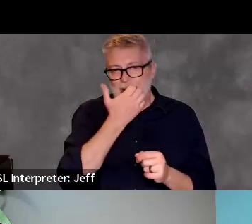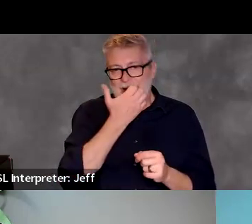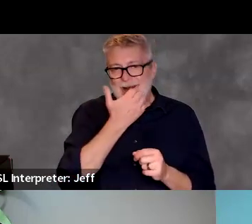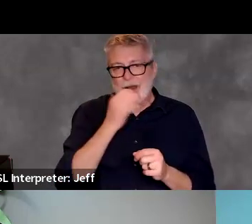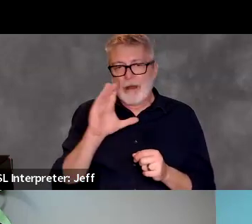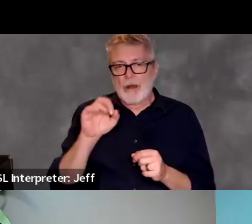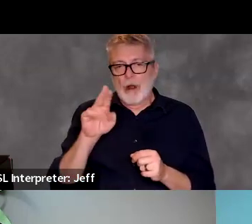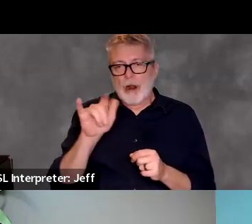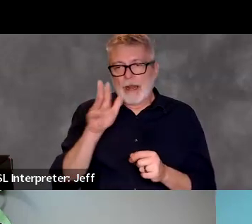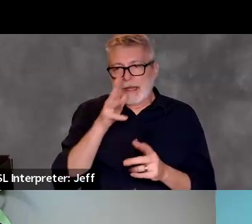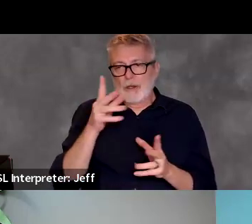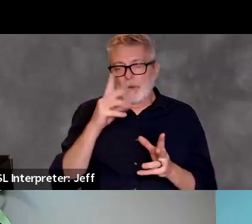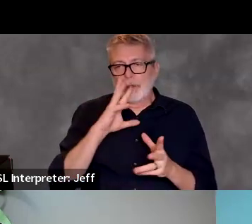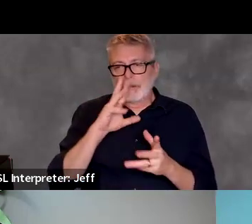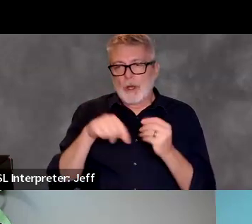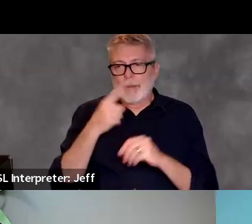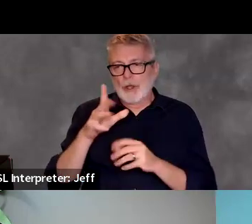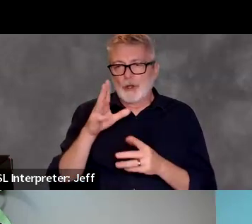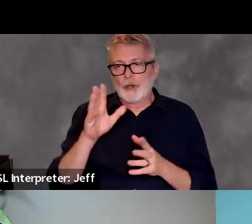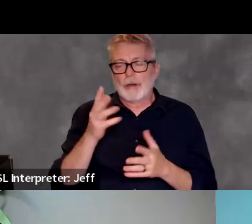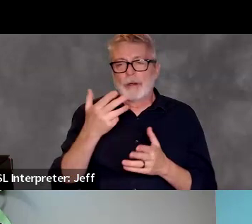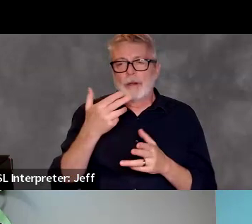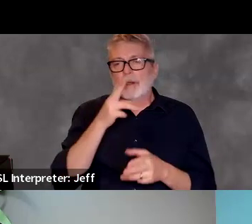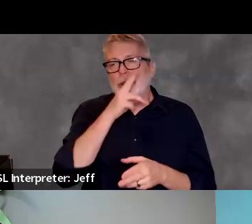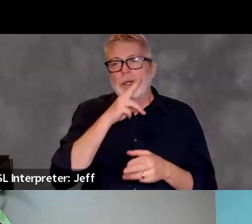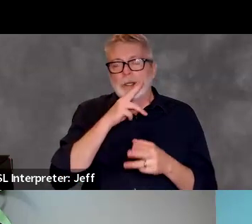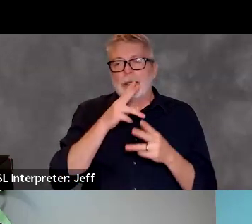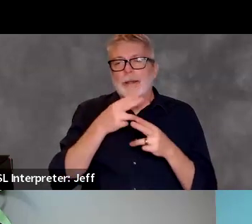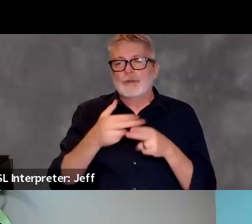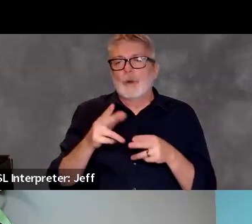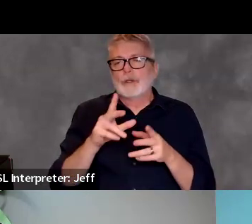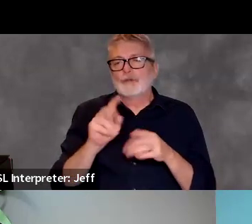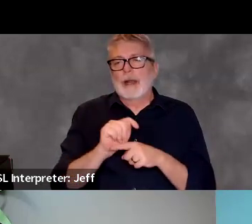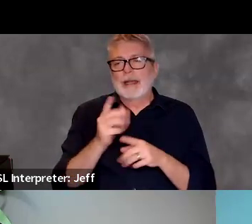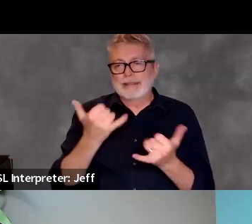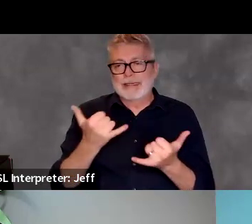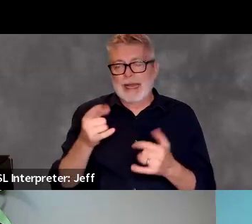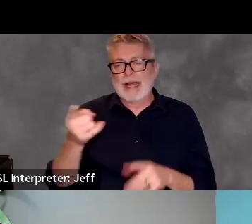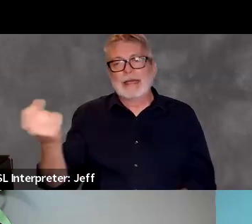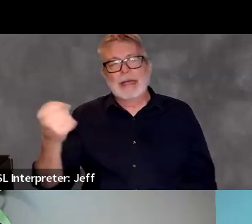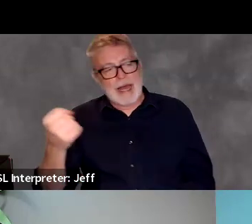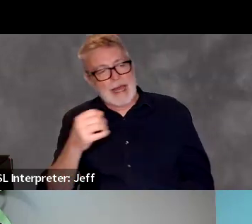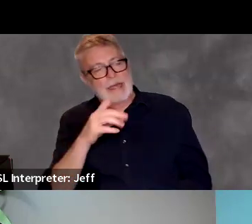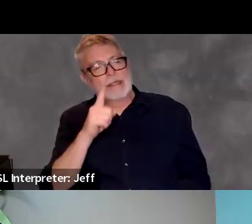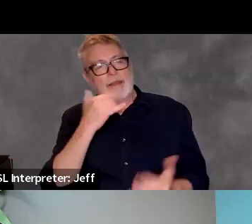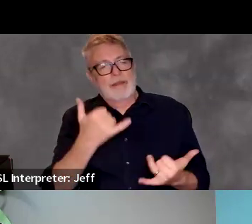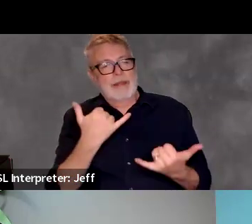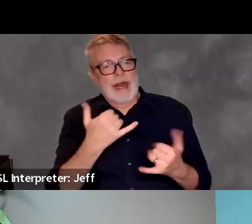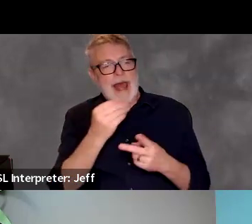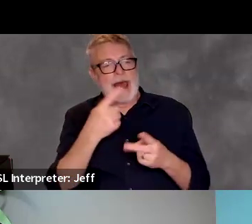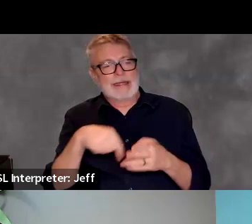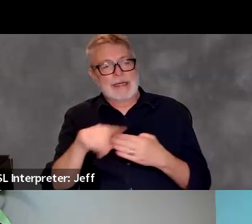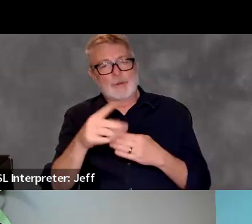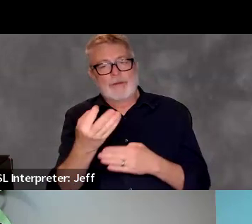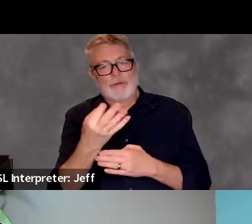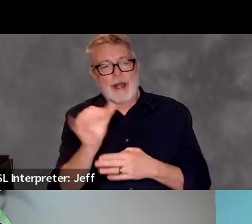Carlin, were you doing your mini training today after? Yeah, there's a mini training today and next Friday too.